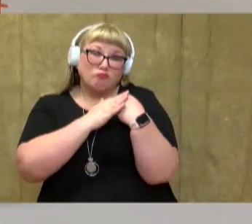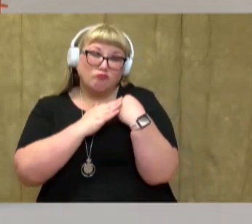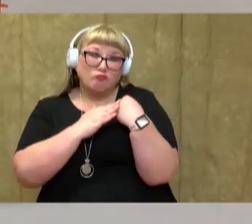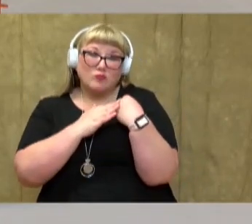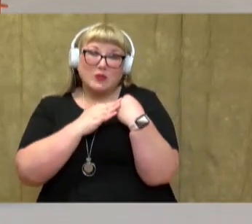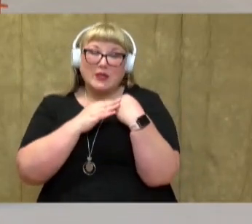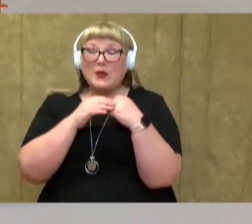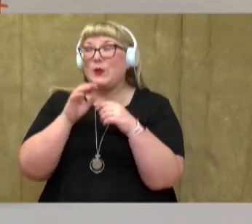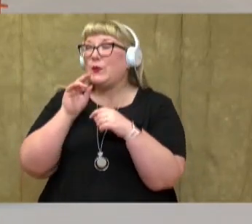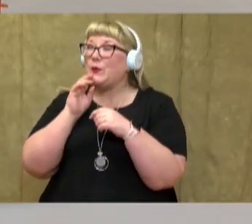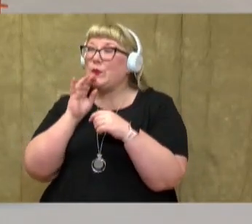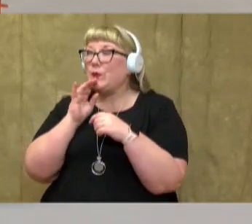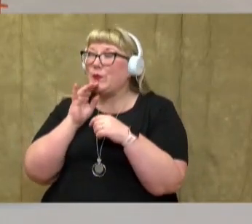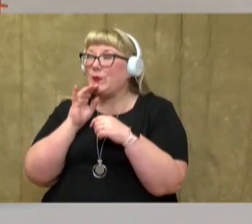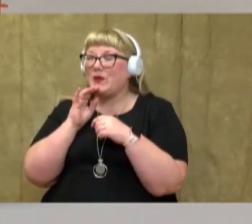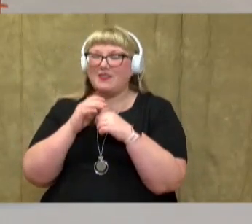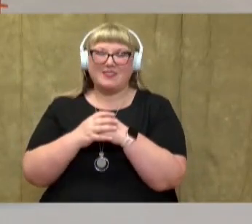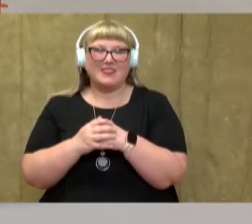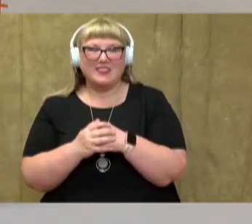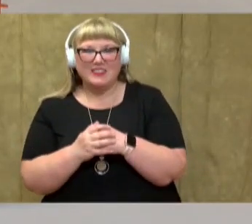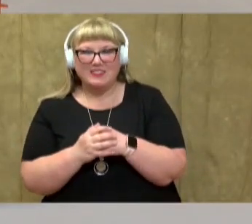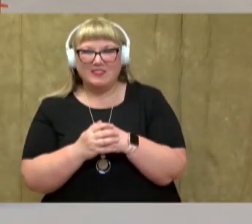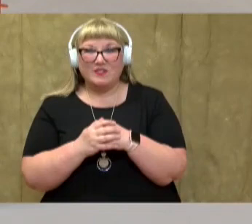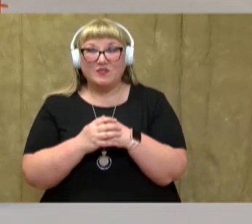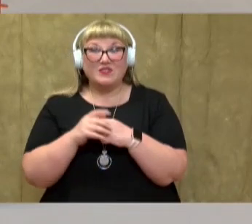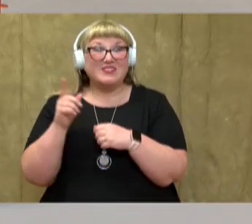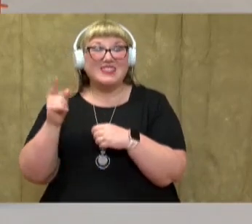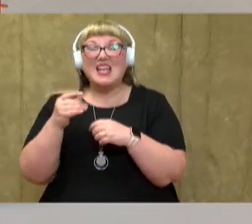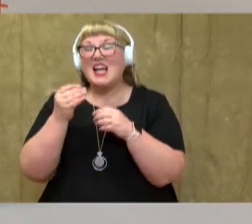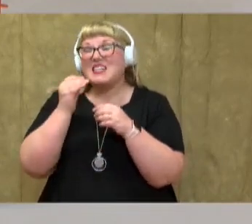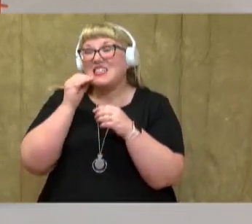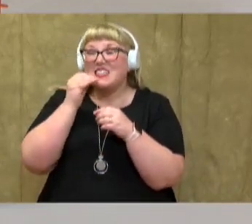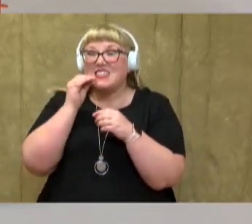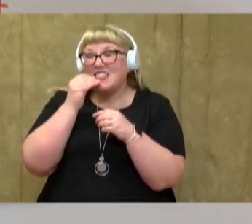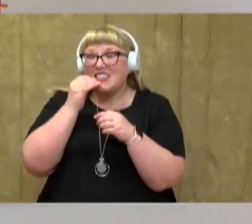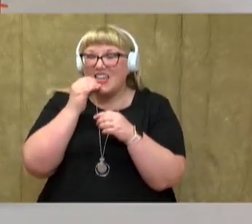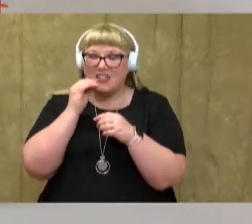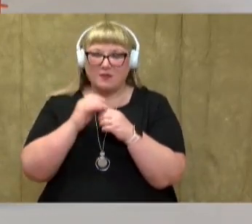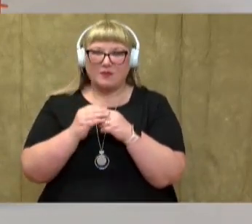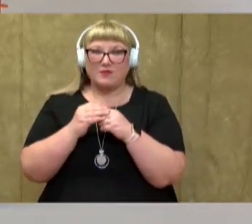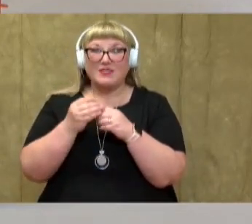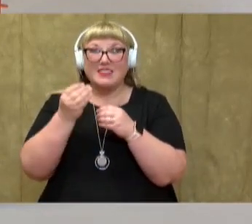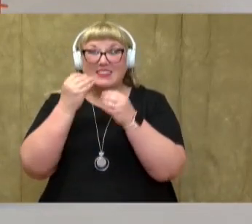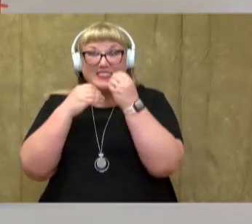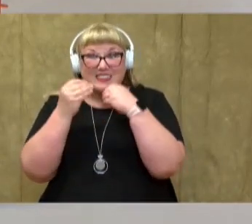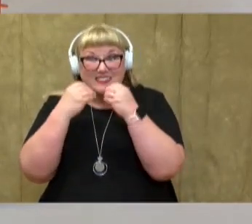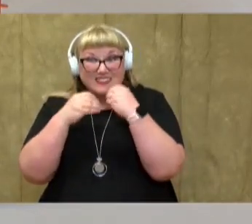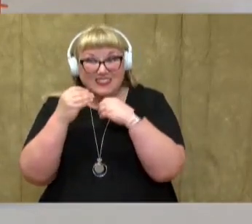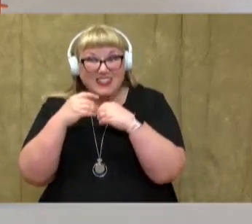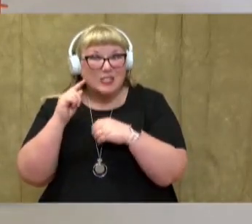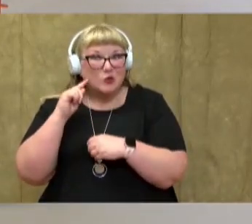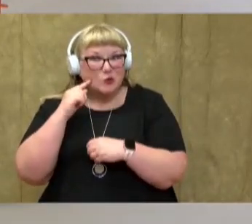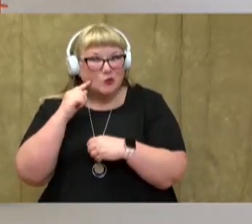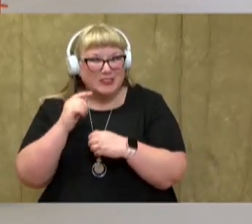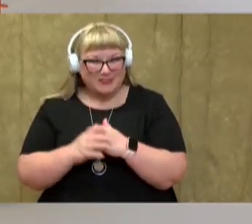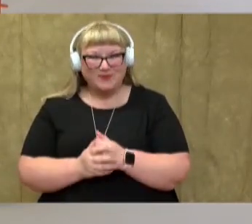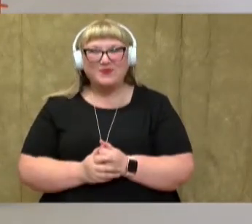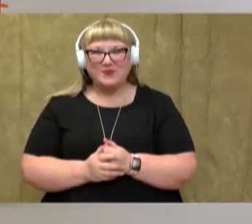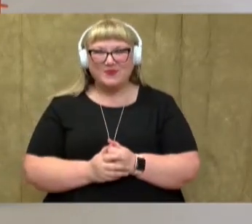he twitters, chirrs, and tweets. He nibbles on our fingers and eats up all our